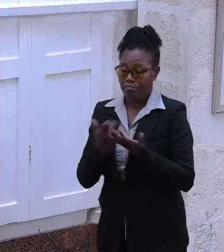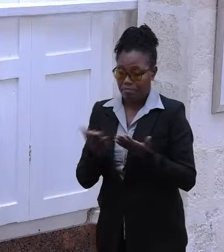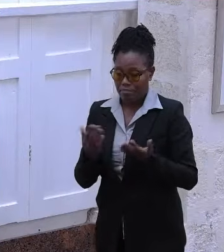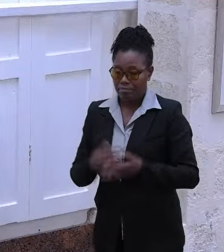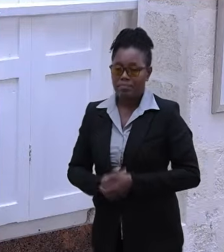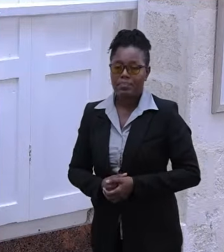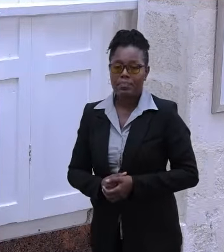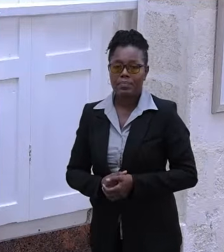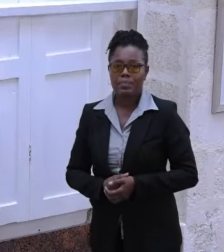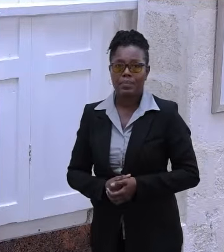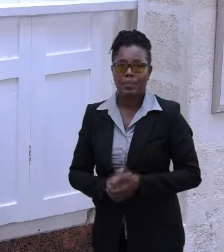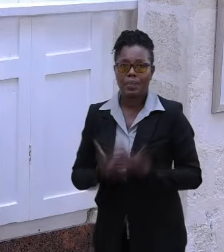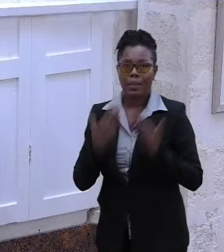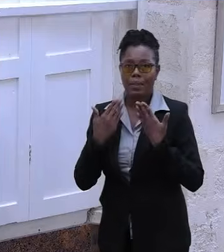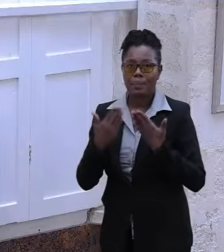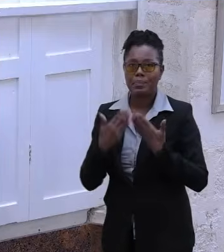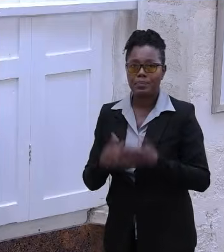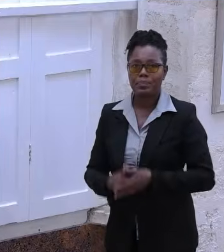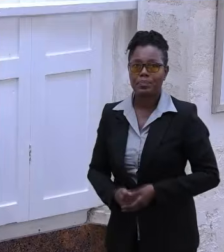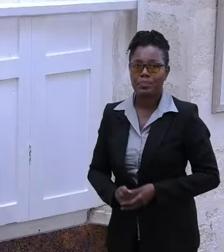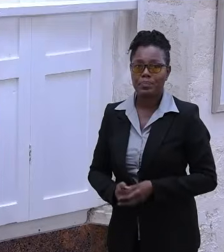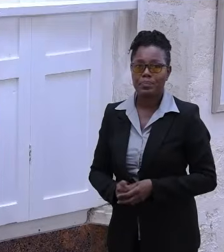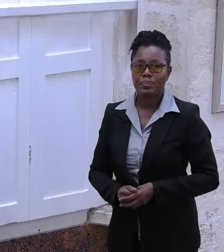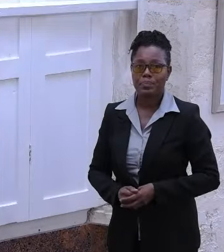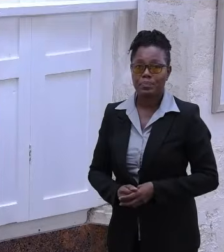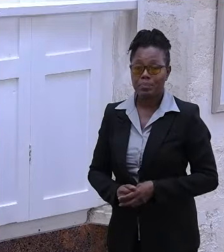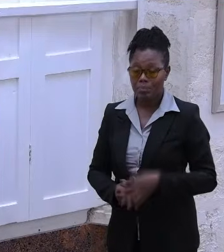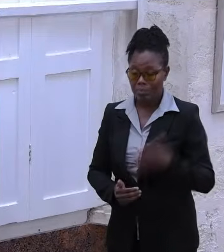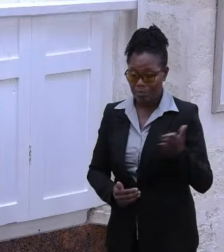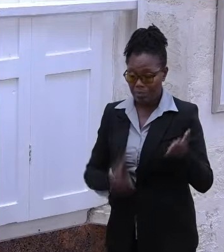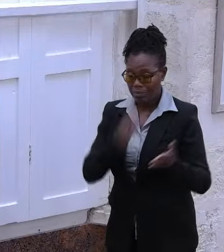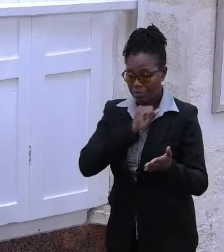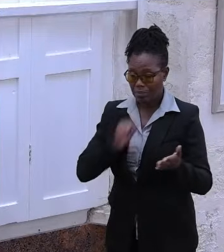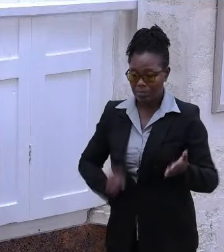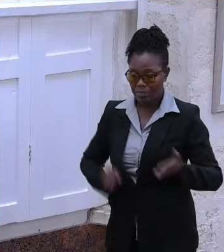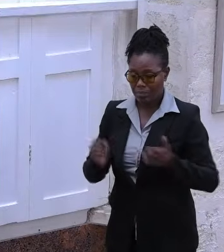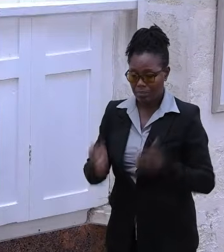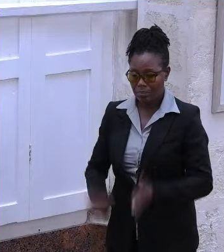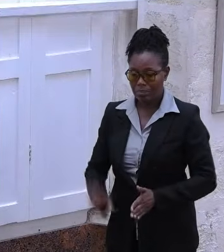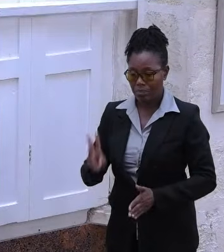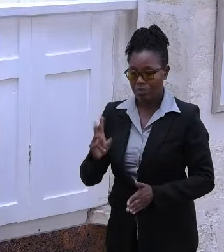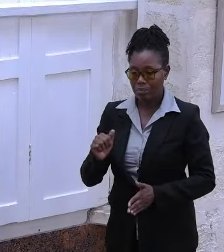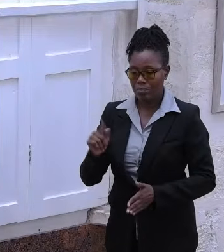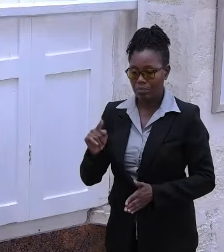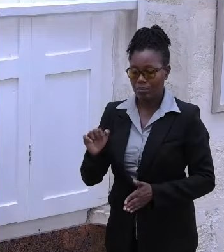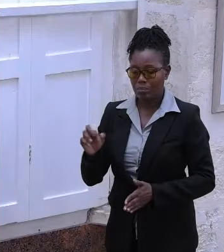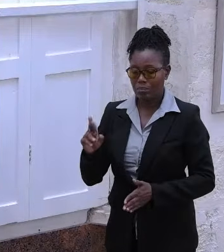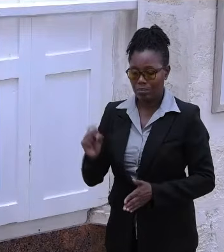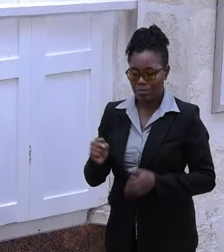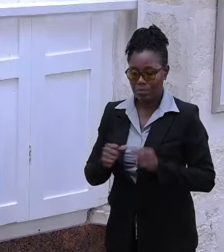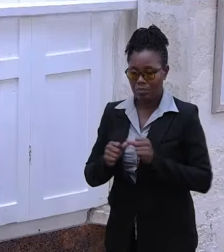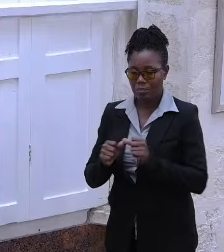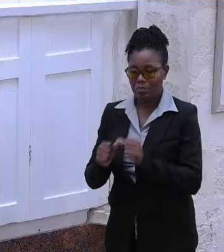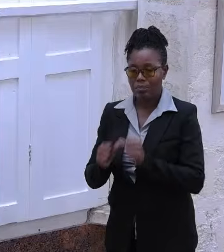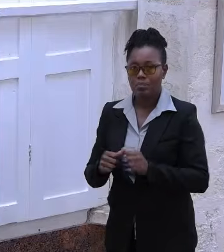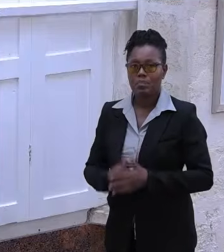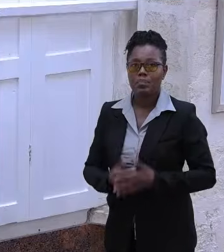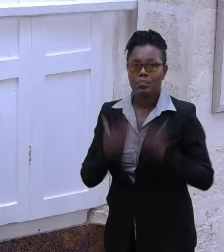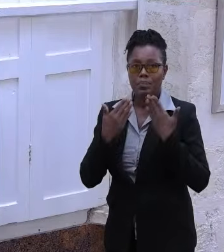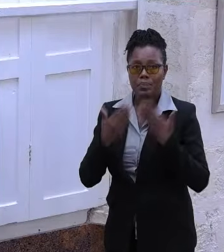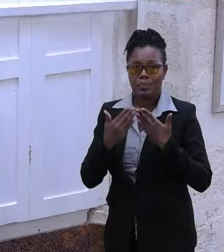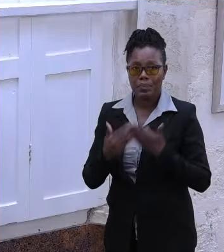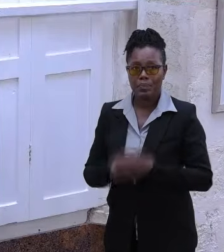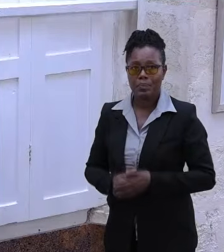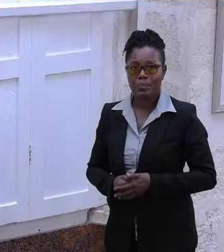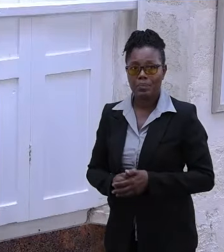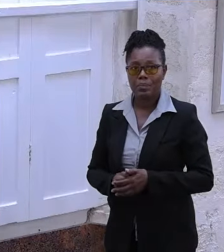you. Thank you, Senior. So back over to you, Senator Walters, to continue. Thank you. Thank you, Chair. Right, so, I